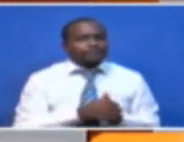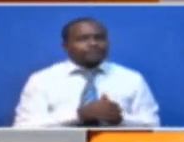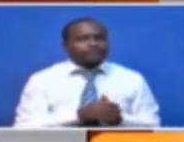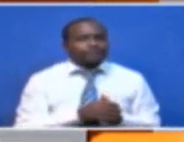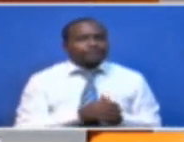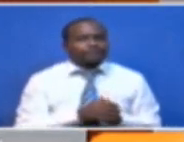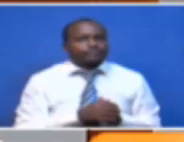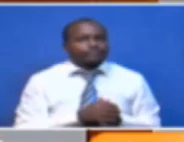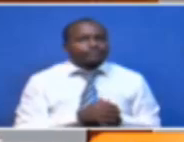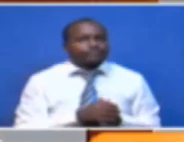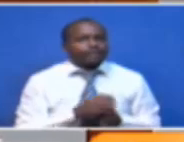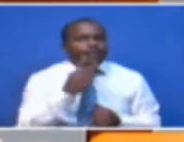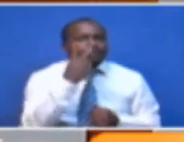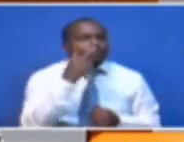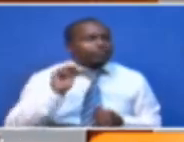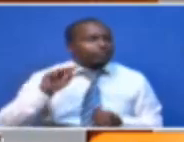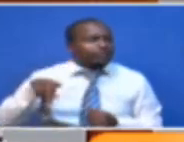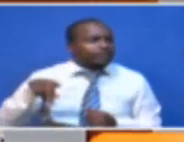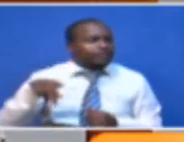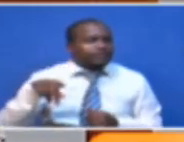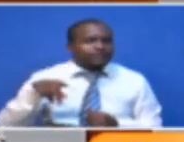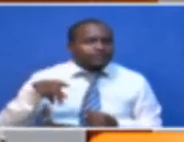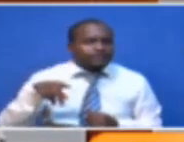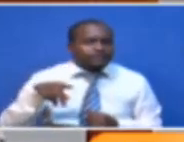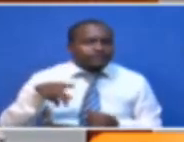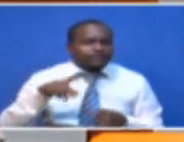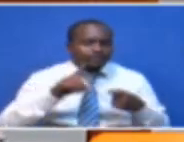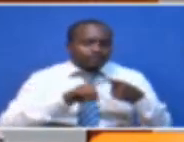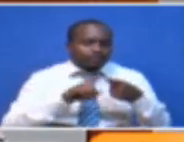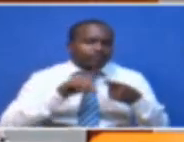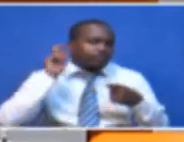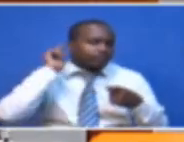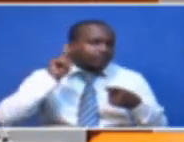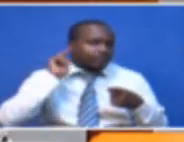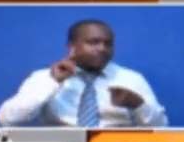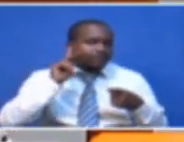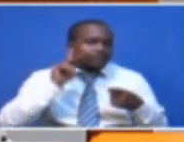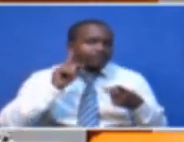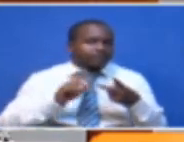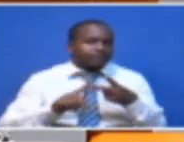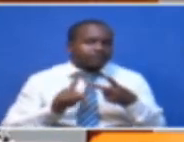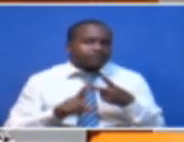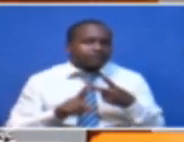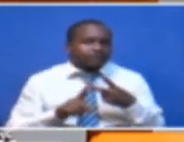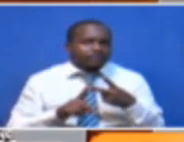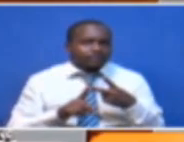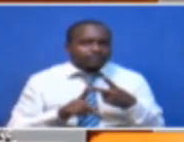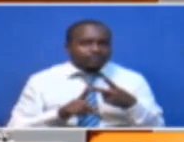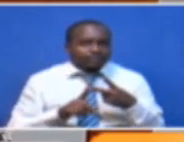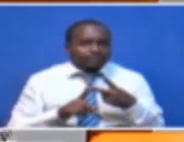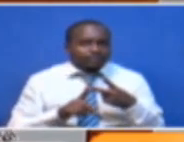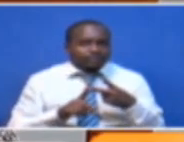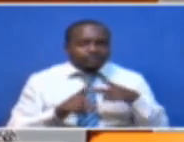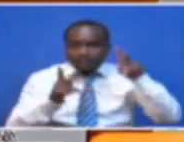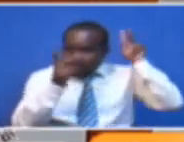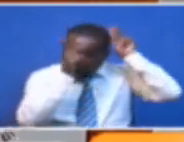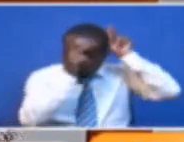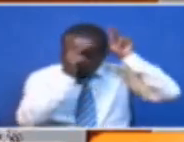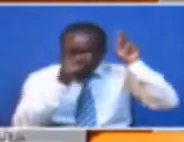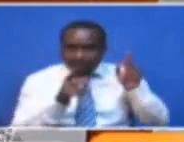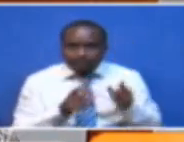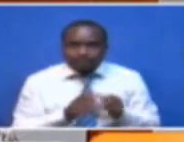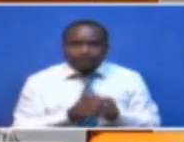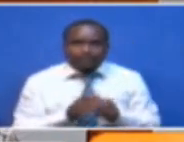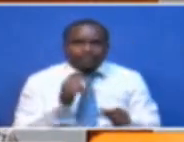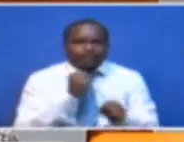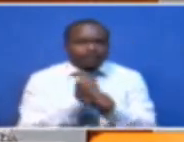two members of parliament, one from Kisi and one from Kakamega, do you know